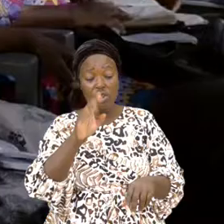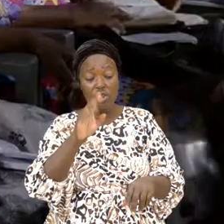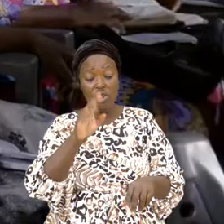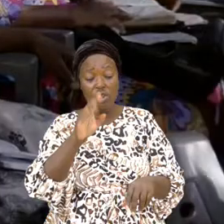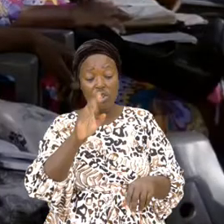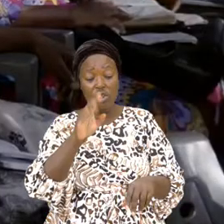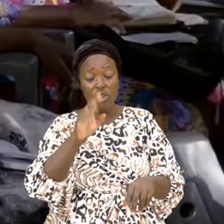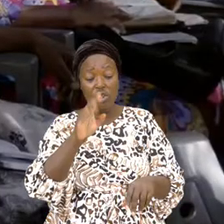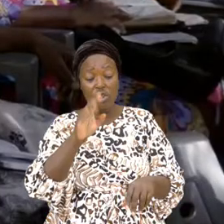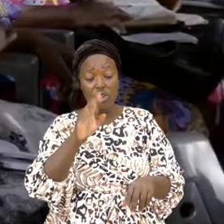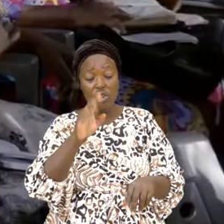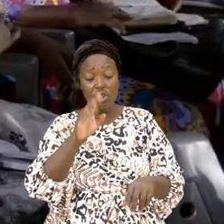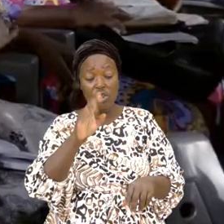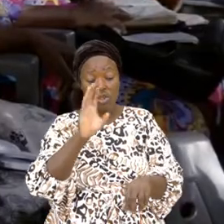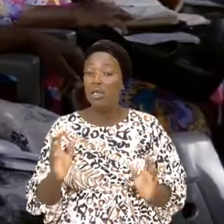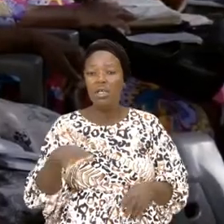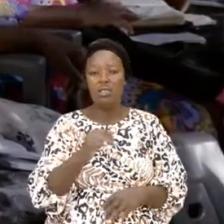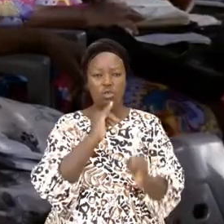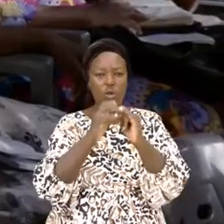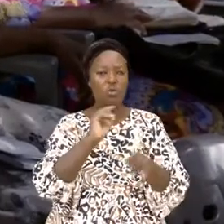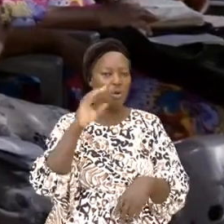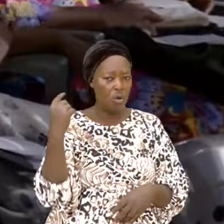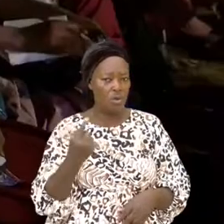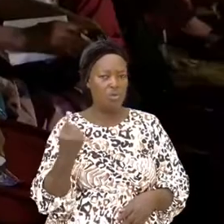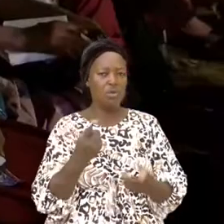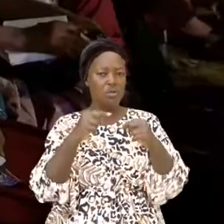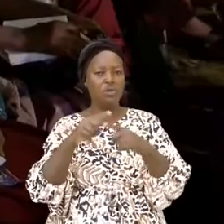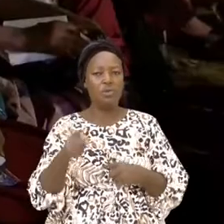you. Teaching will always come to you.